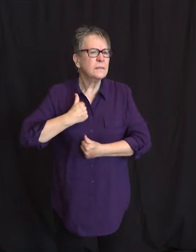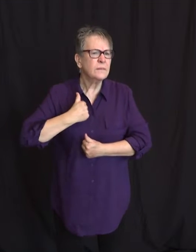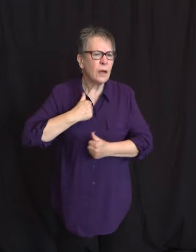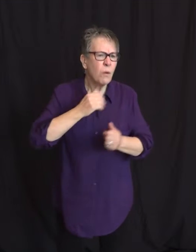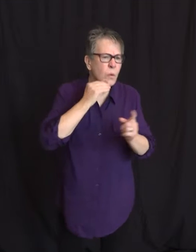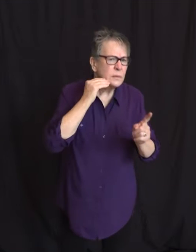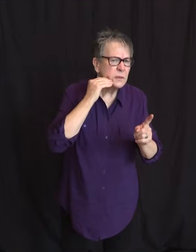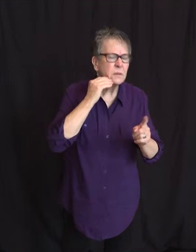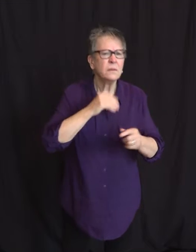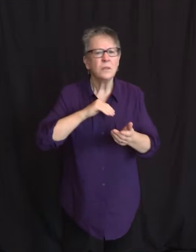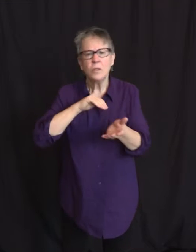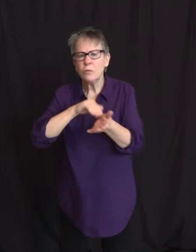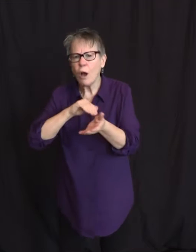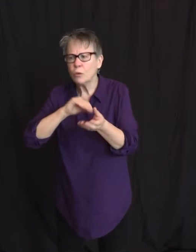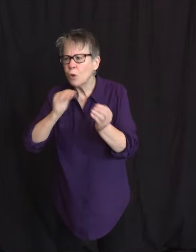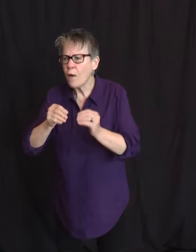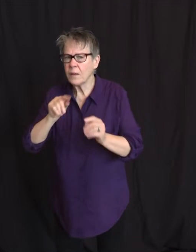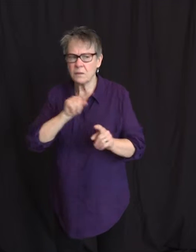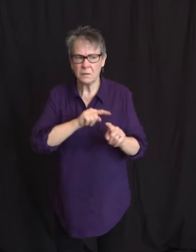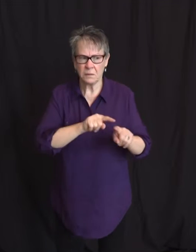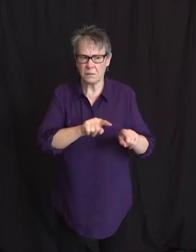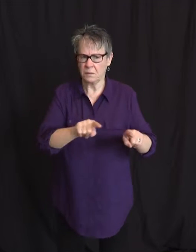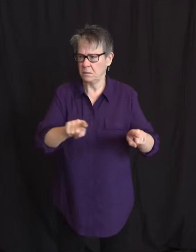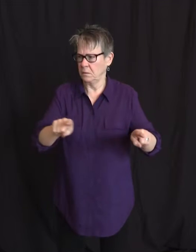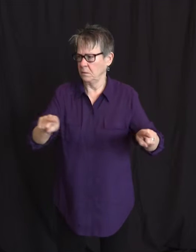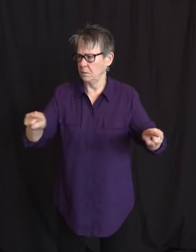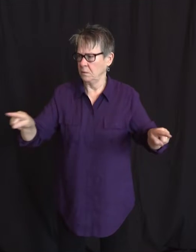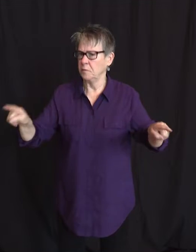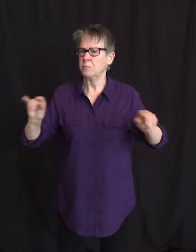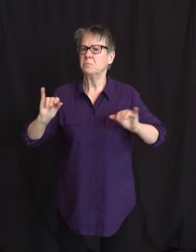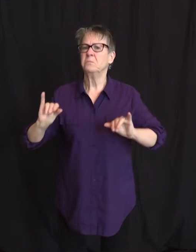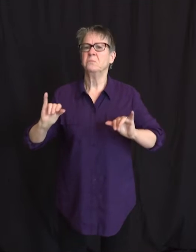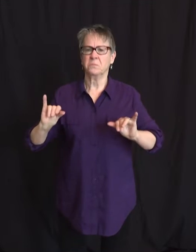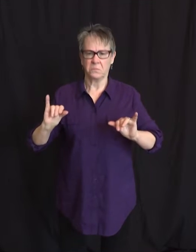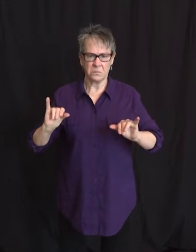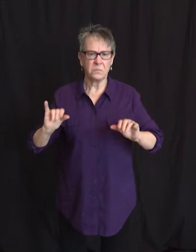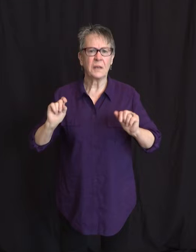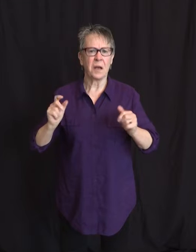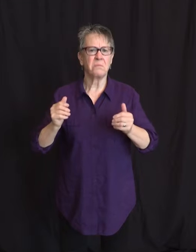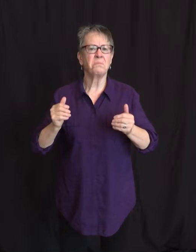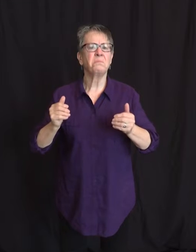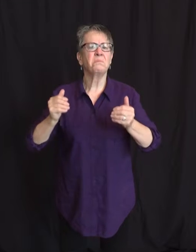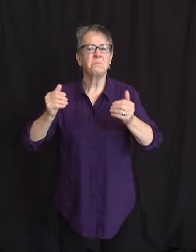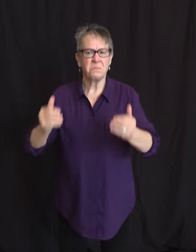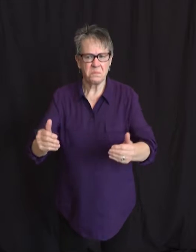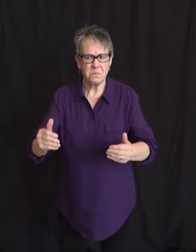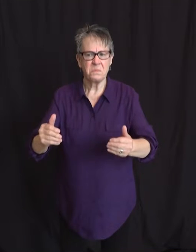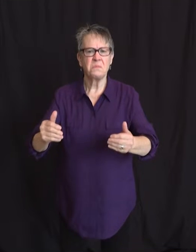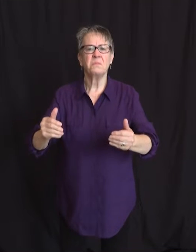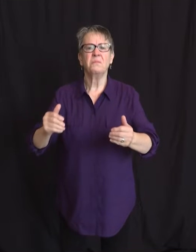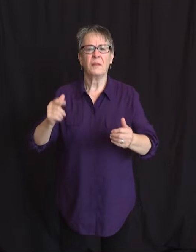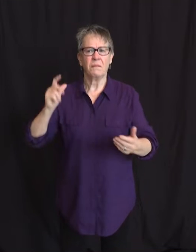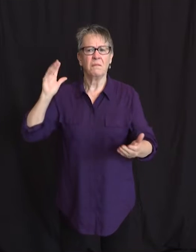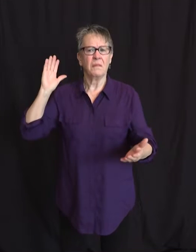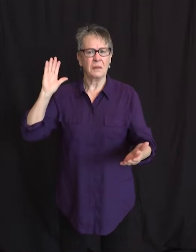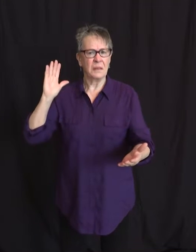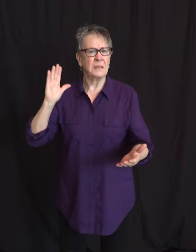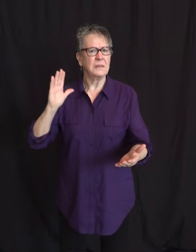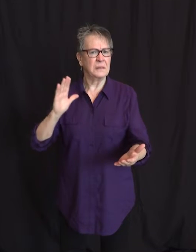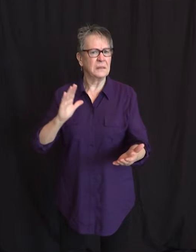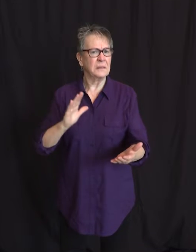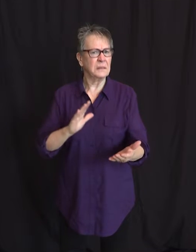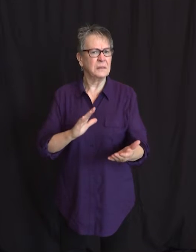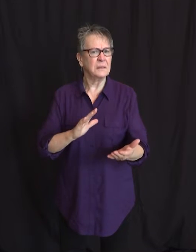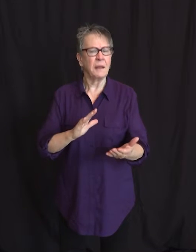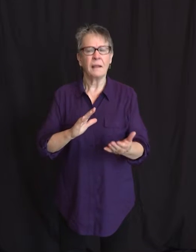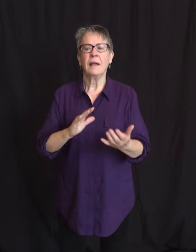delivered. And when we see fewer cases and fewer hospitalizations, we know our system will be prepared for these